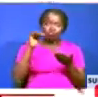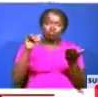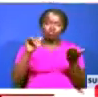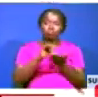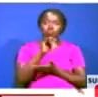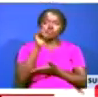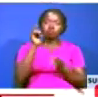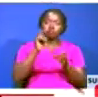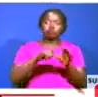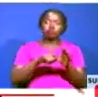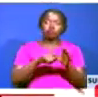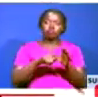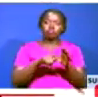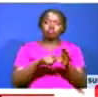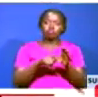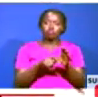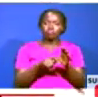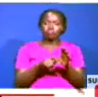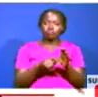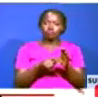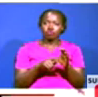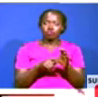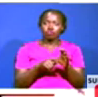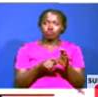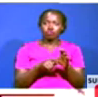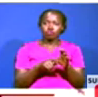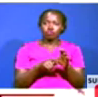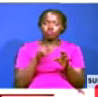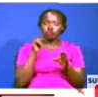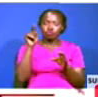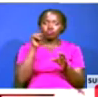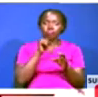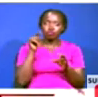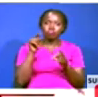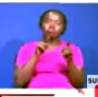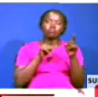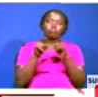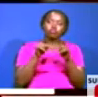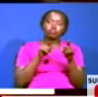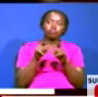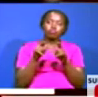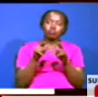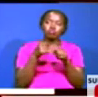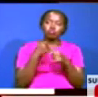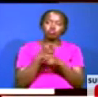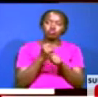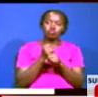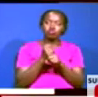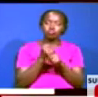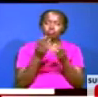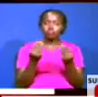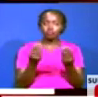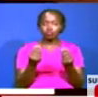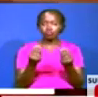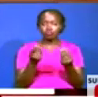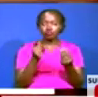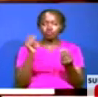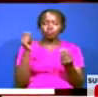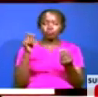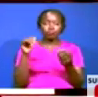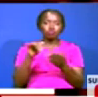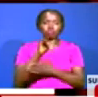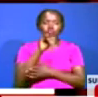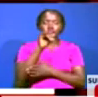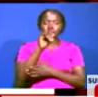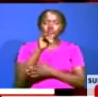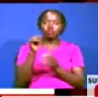joining into the route, and therefore the travel has been made easier. Kenya Airways is doing 14